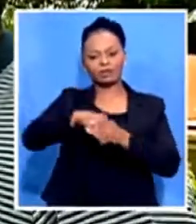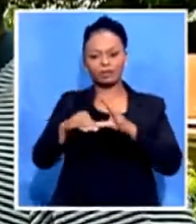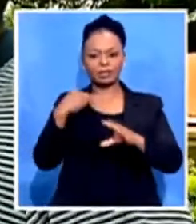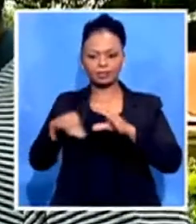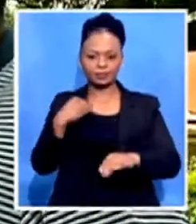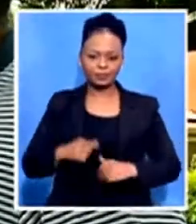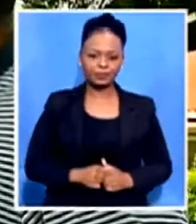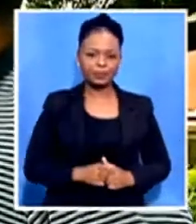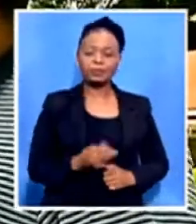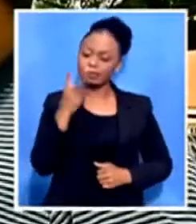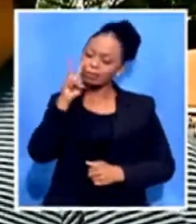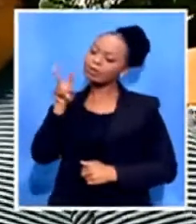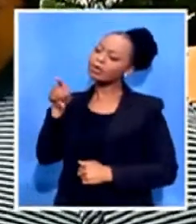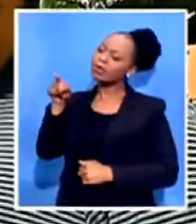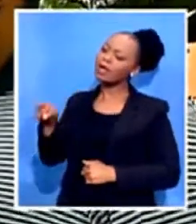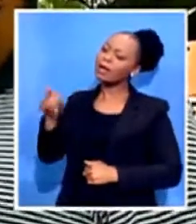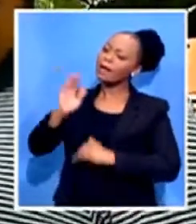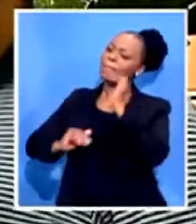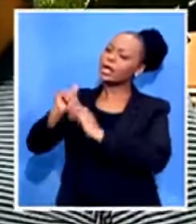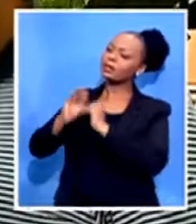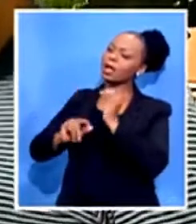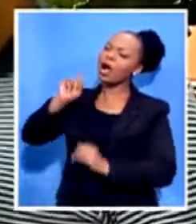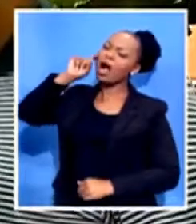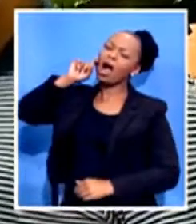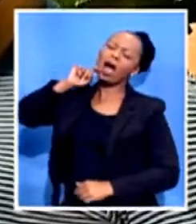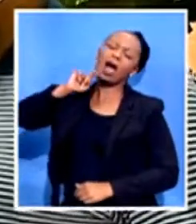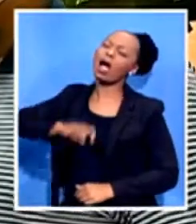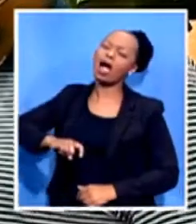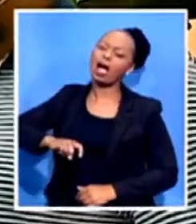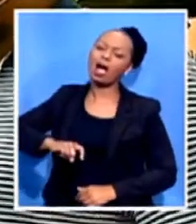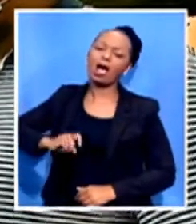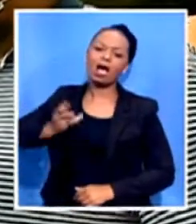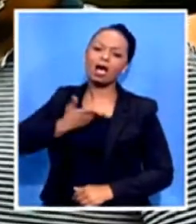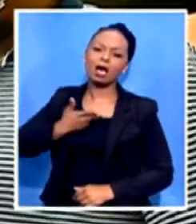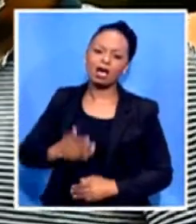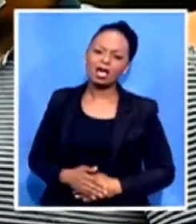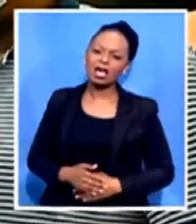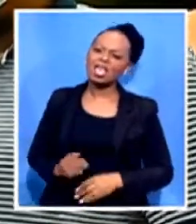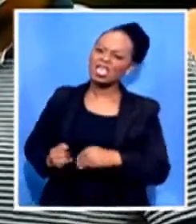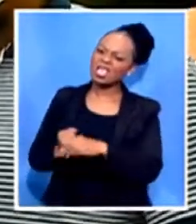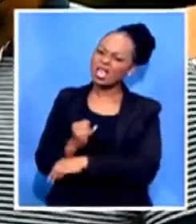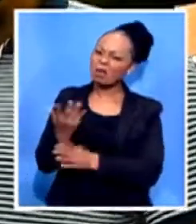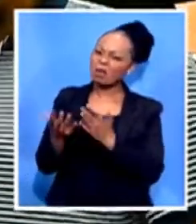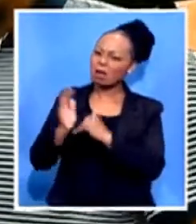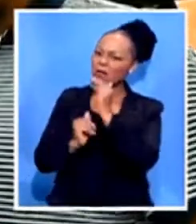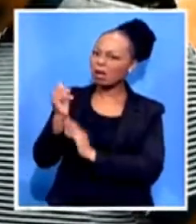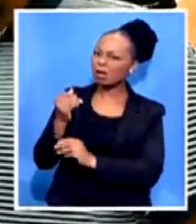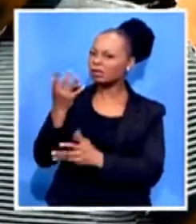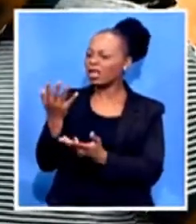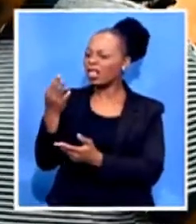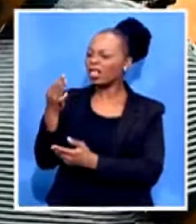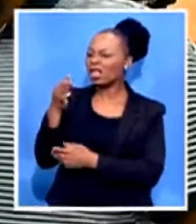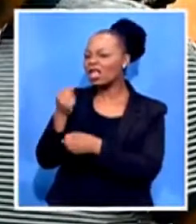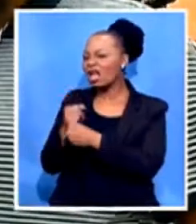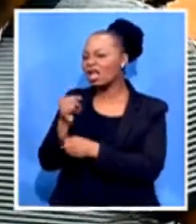quite old. Some of them built in the early 30s. Sure. And also the projects in